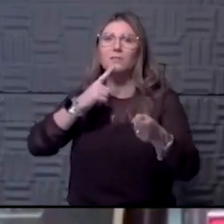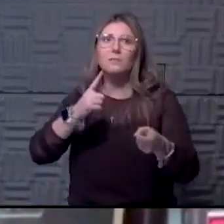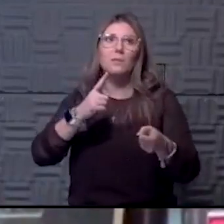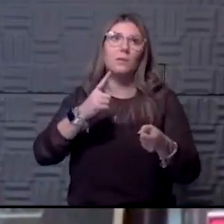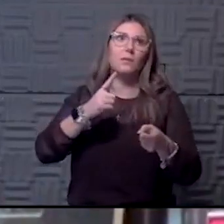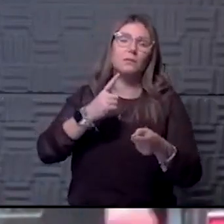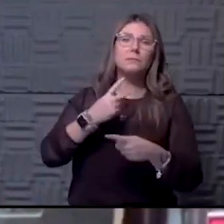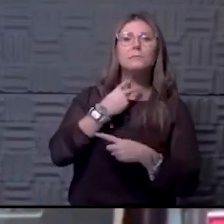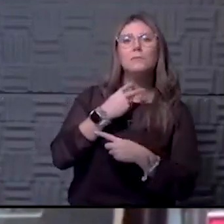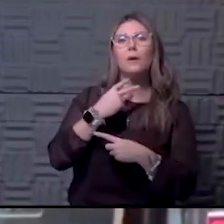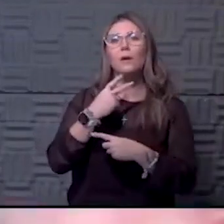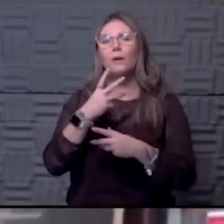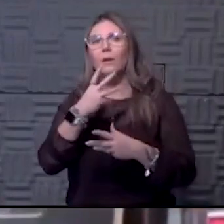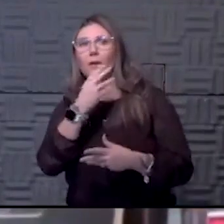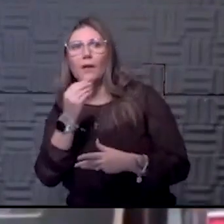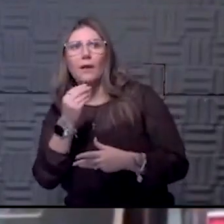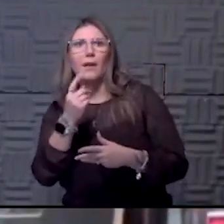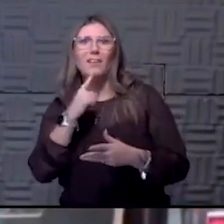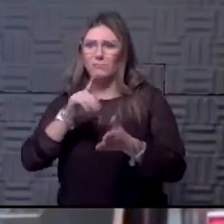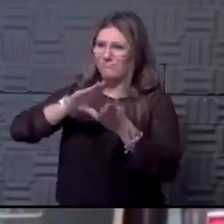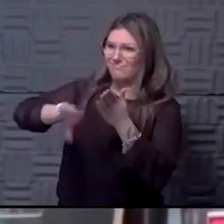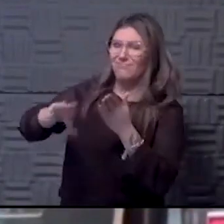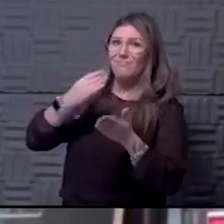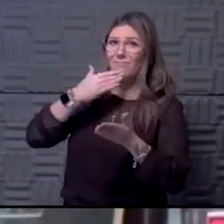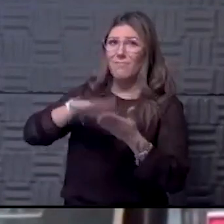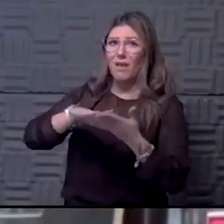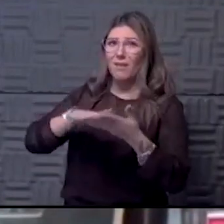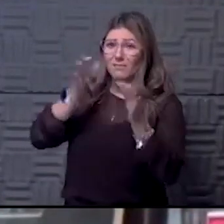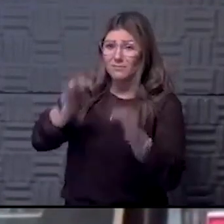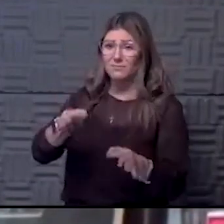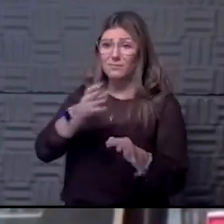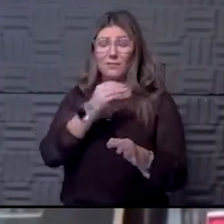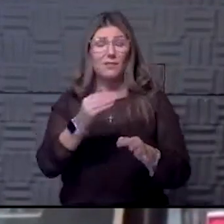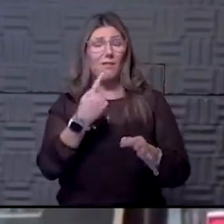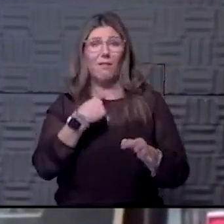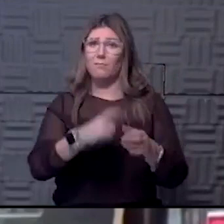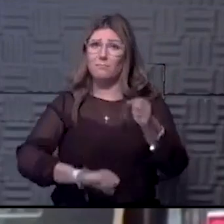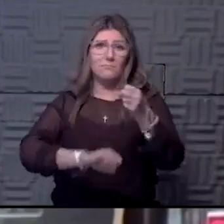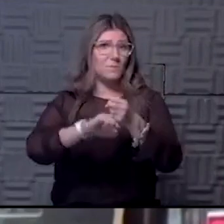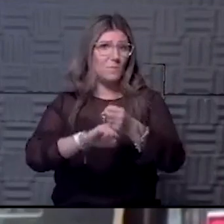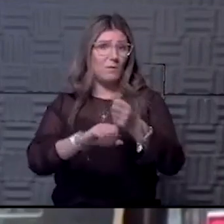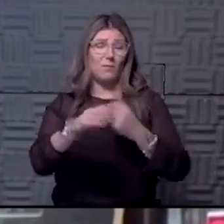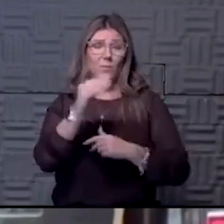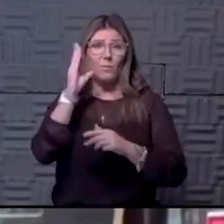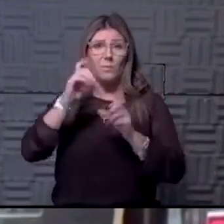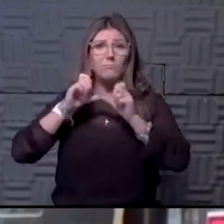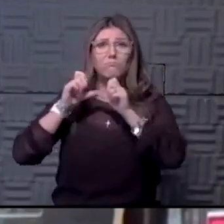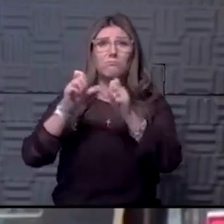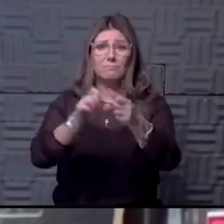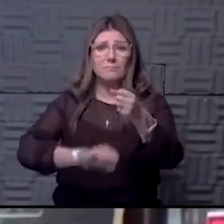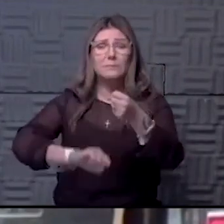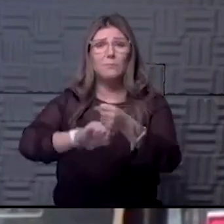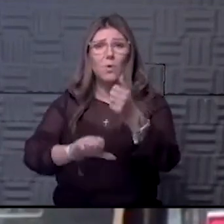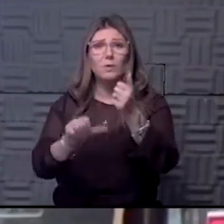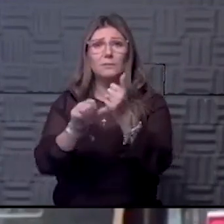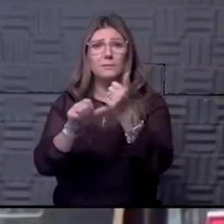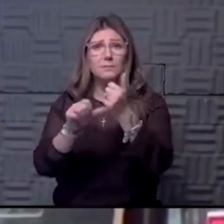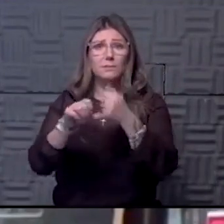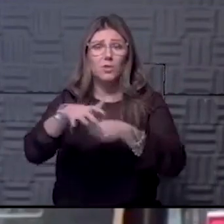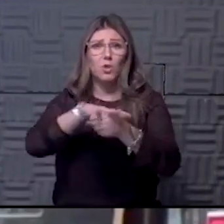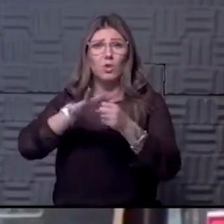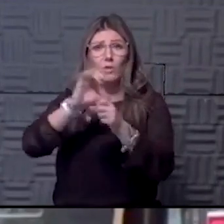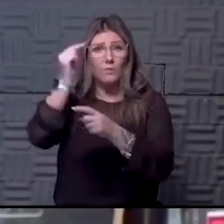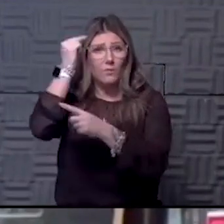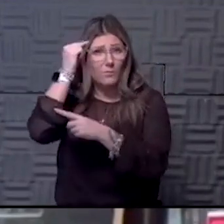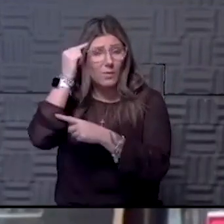discussion about bailing out bad decisions. If, again, I've been supportive and continue to support assistance to state and local units of government that are related